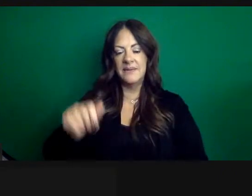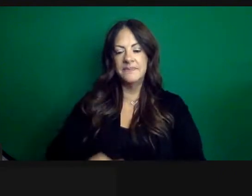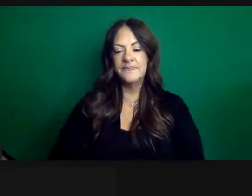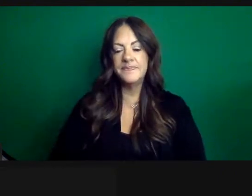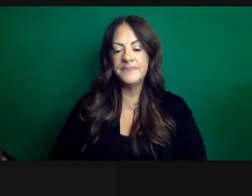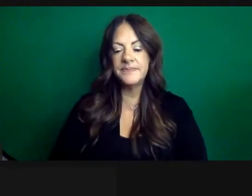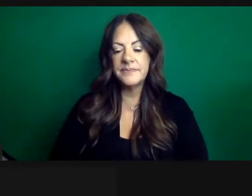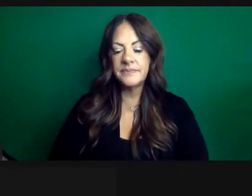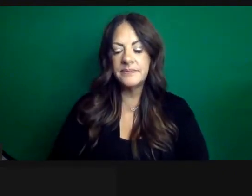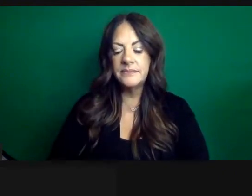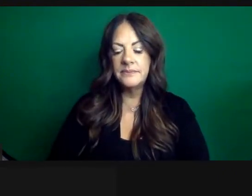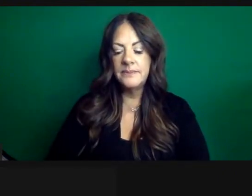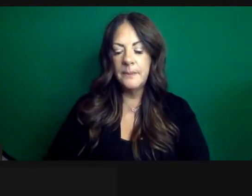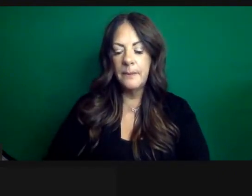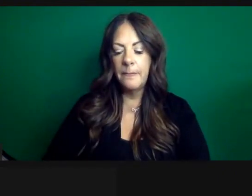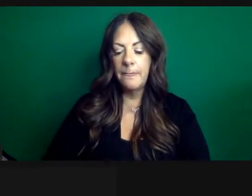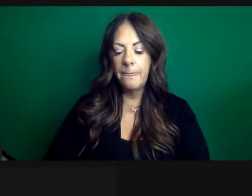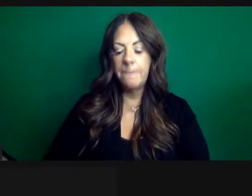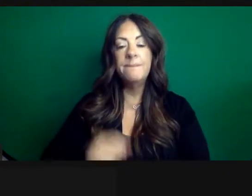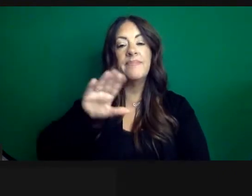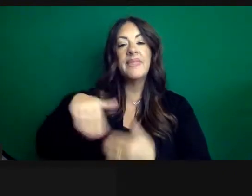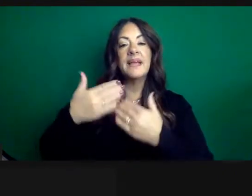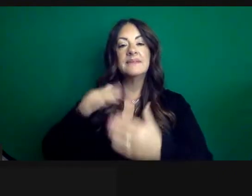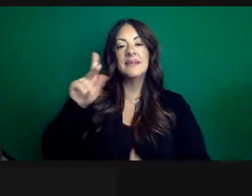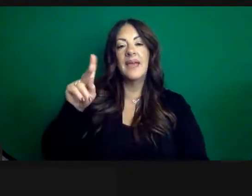Claudia Peshueta, KNX News Radio.